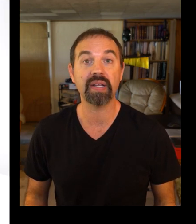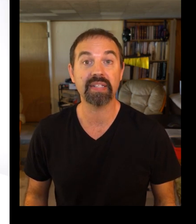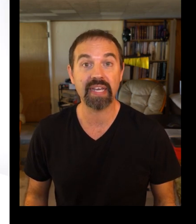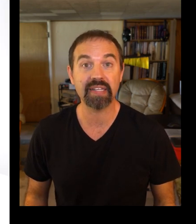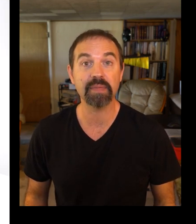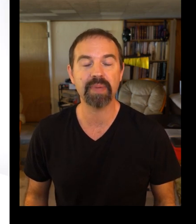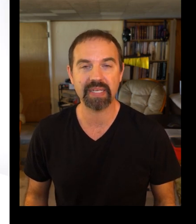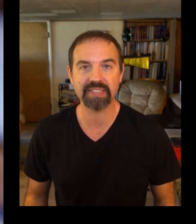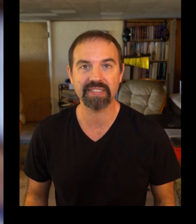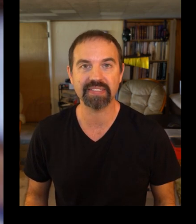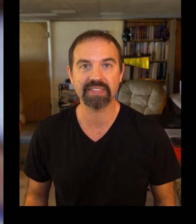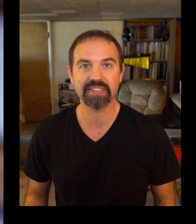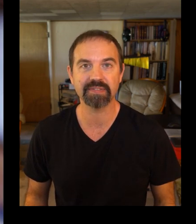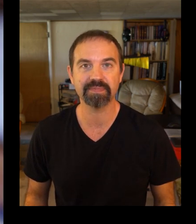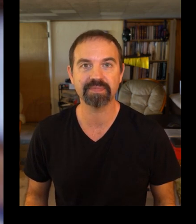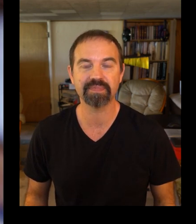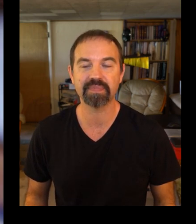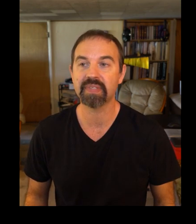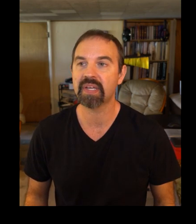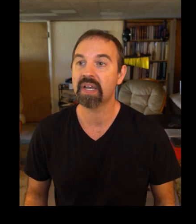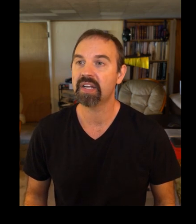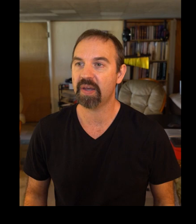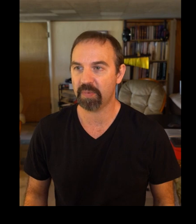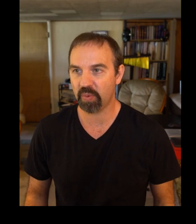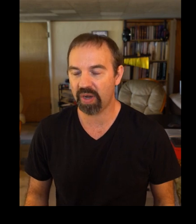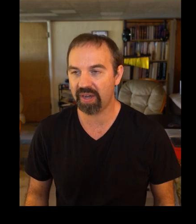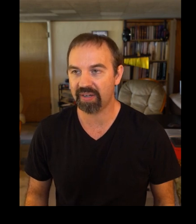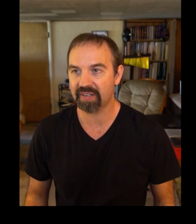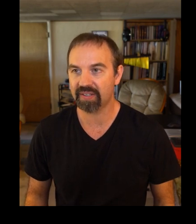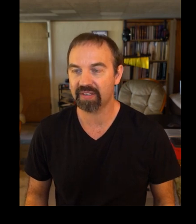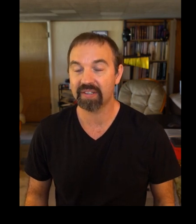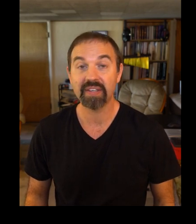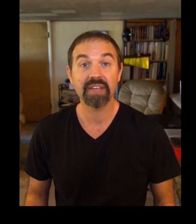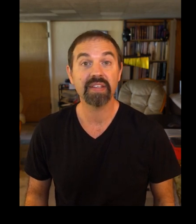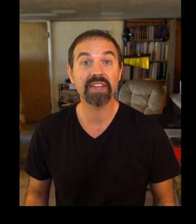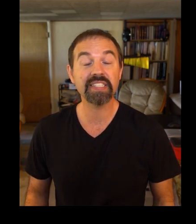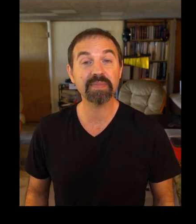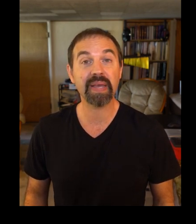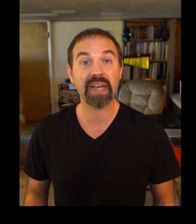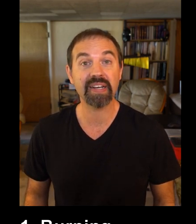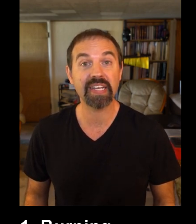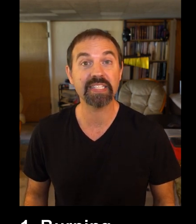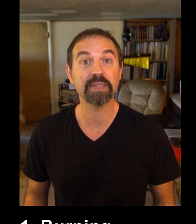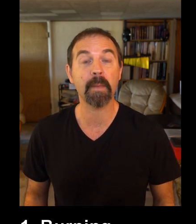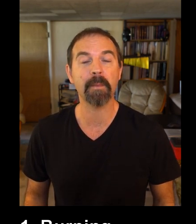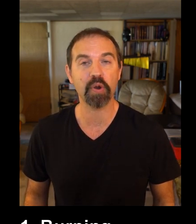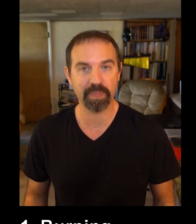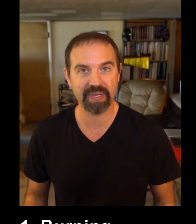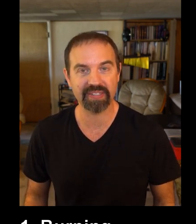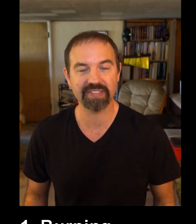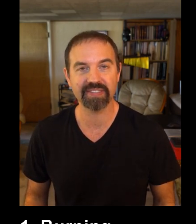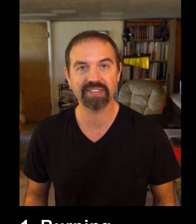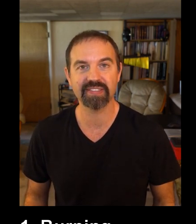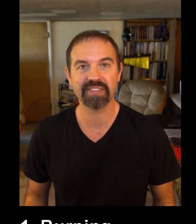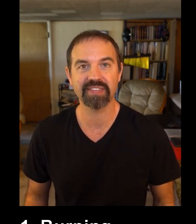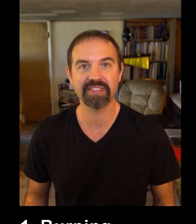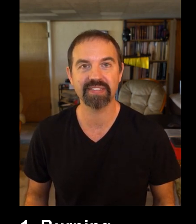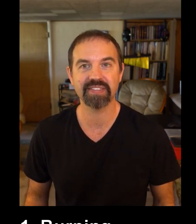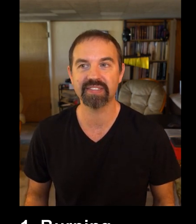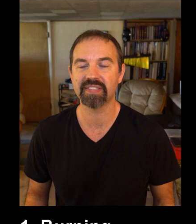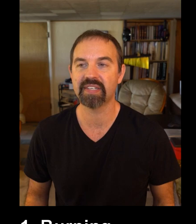do on a daily basis. Number one, this man is burping.